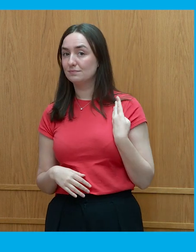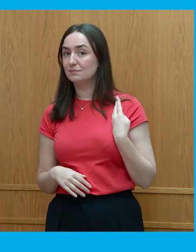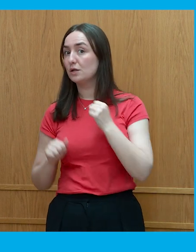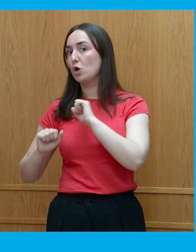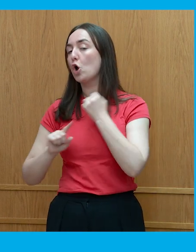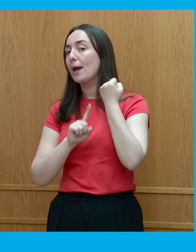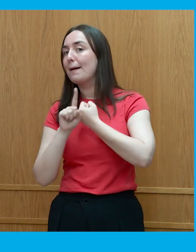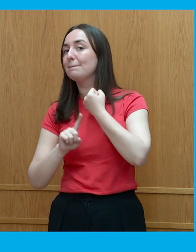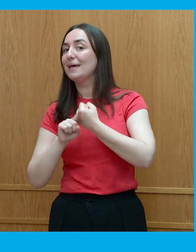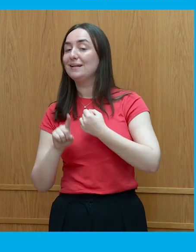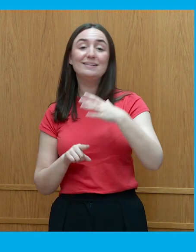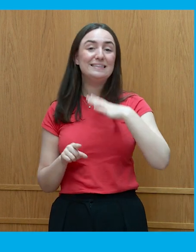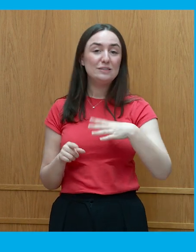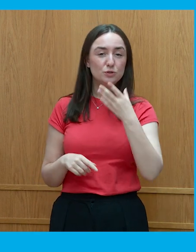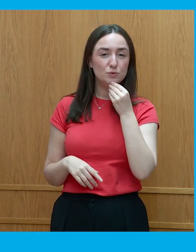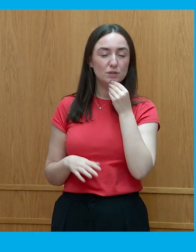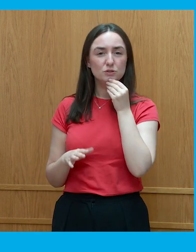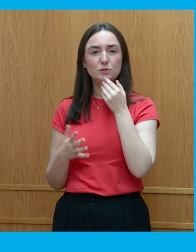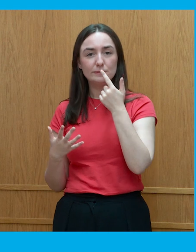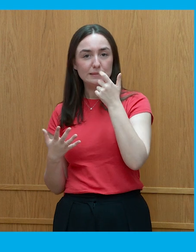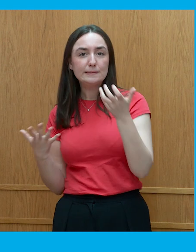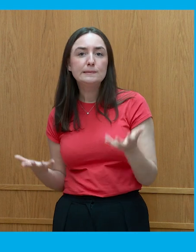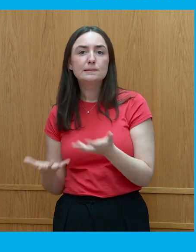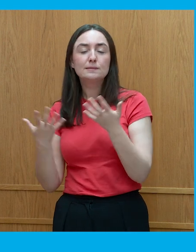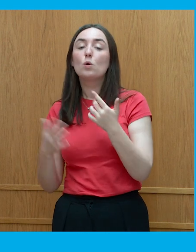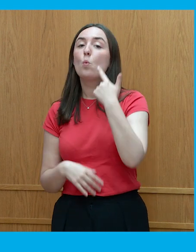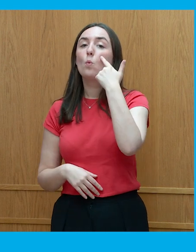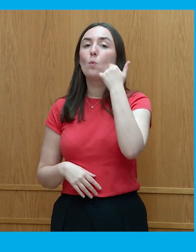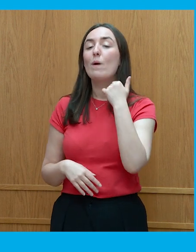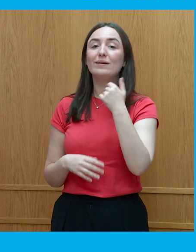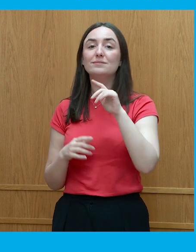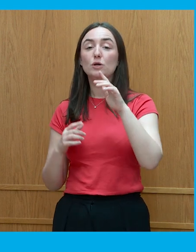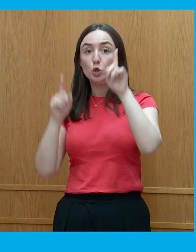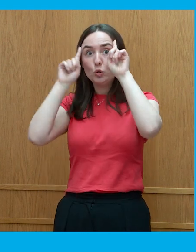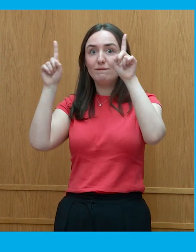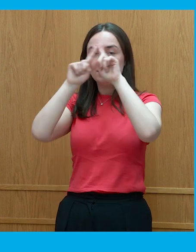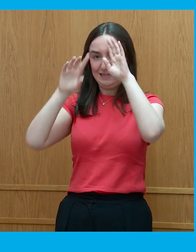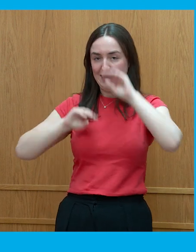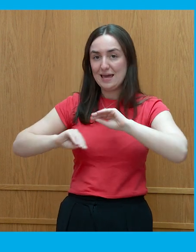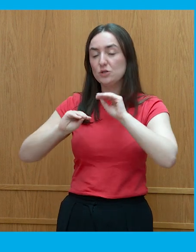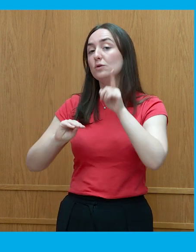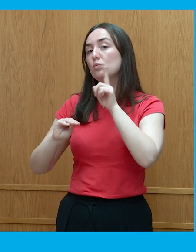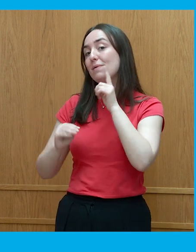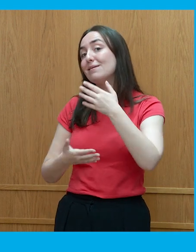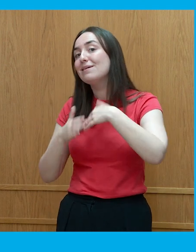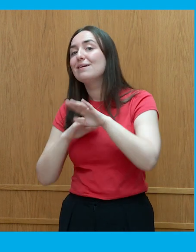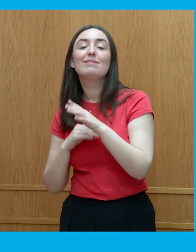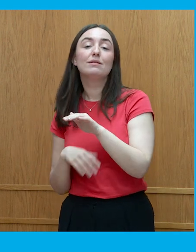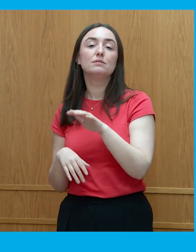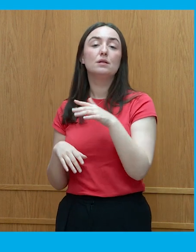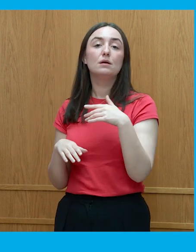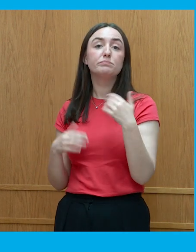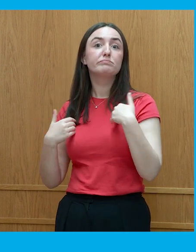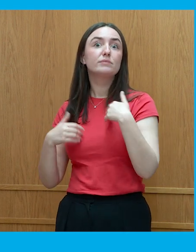use it to run up the score with white college-educated women in the suburbs, in order to offset